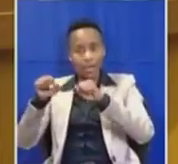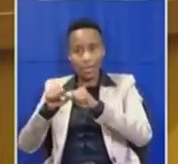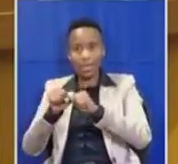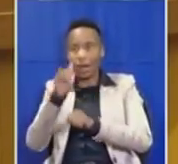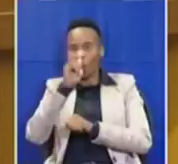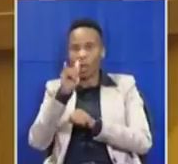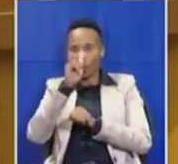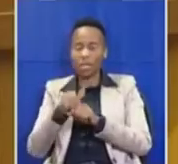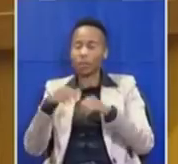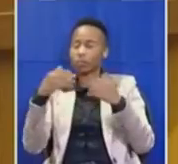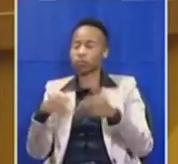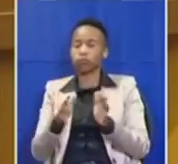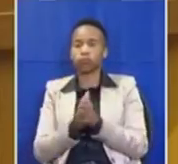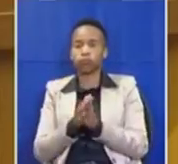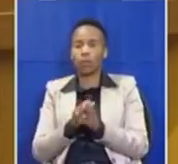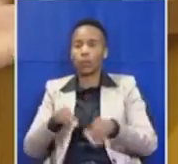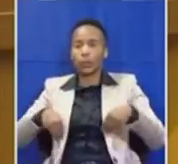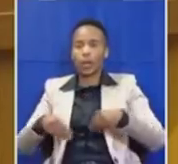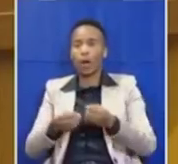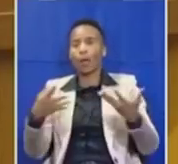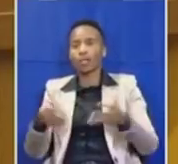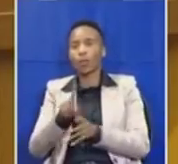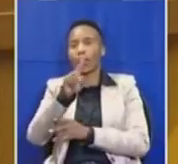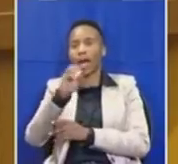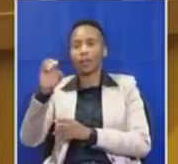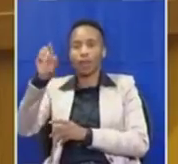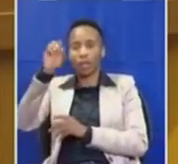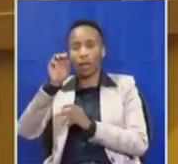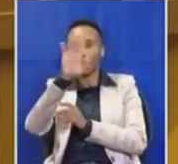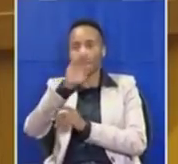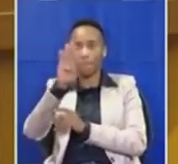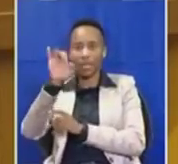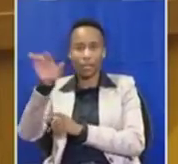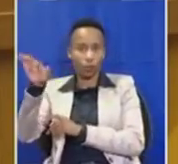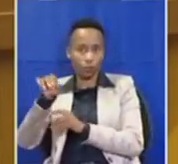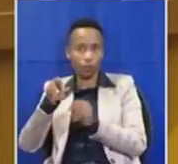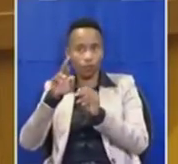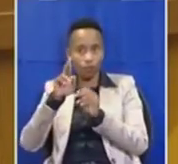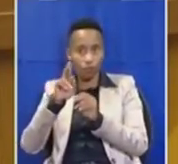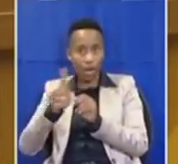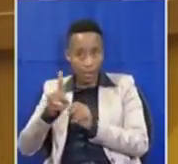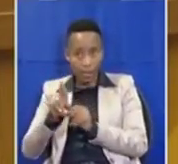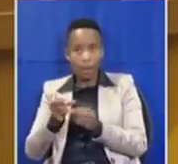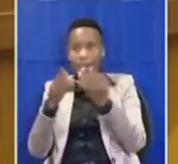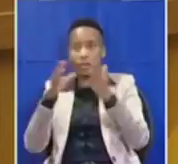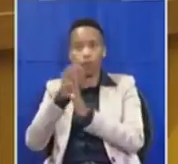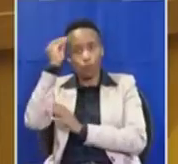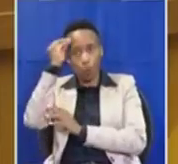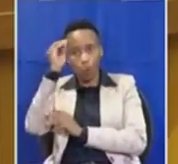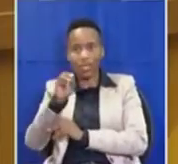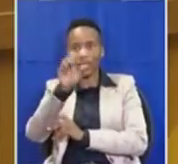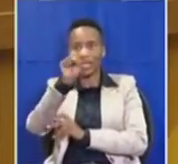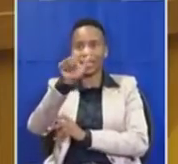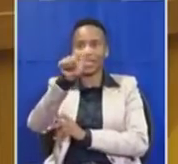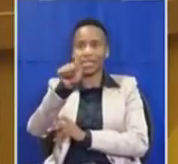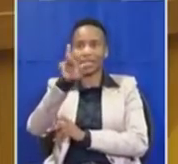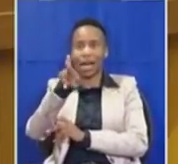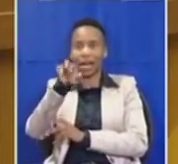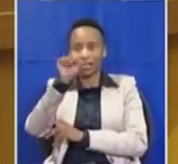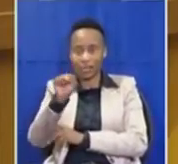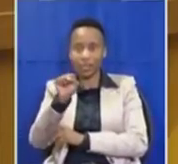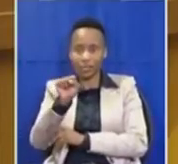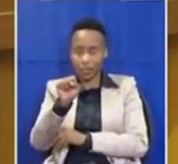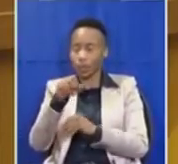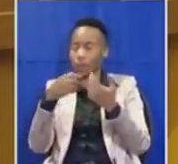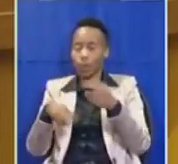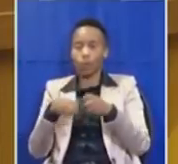us as much as 100 billion rands. Many of us would know that there's a crisis at SARS that has led to huge undercollection of around 50